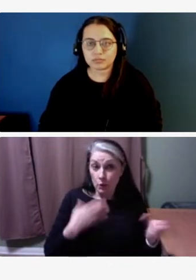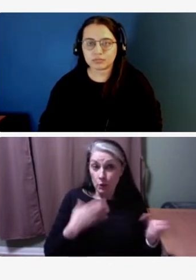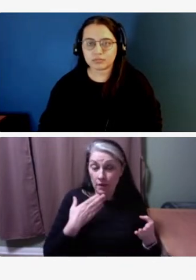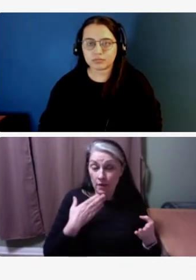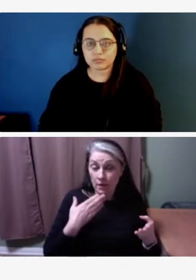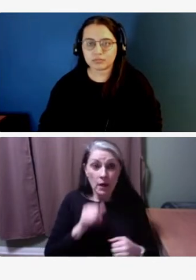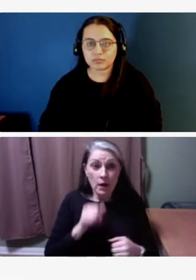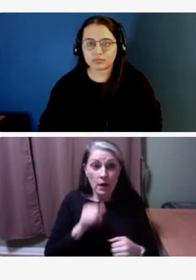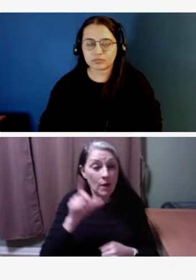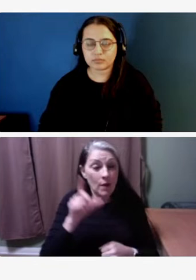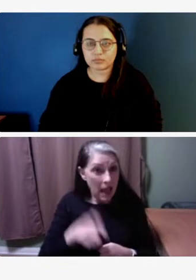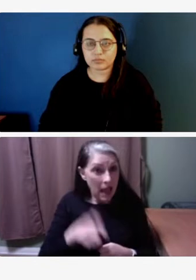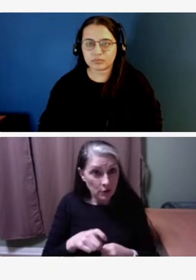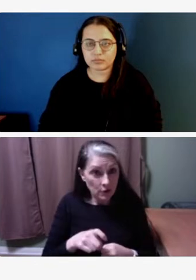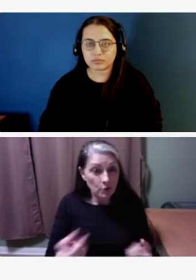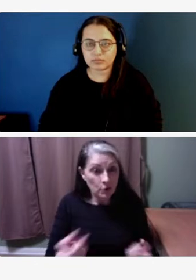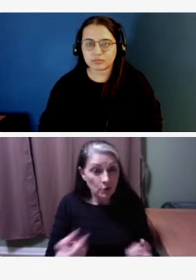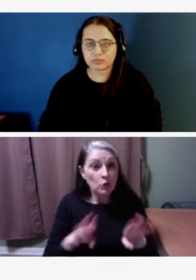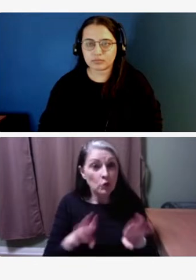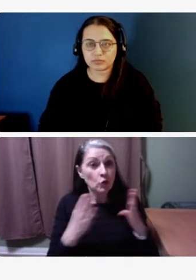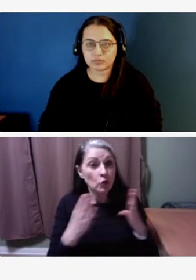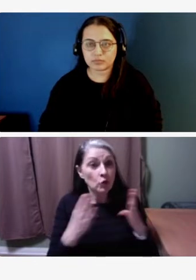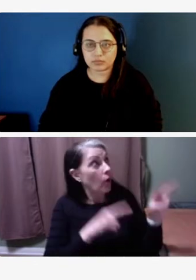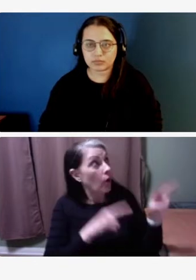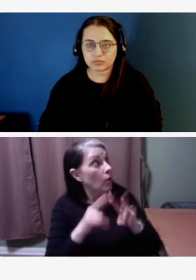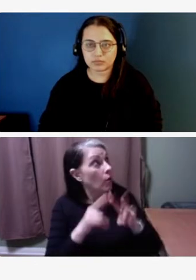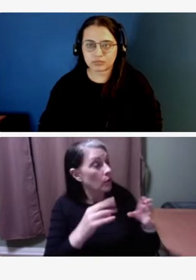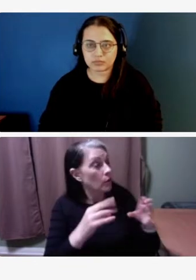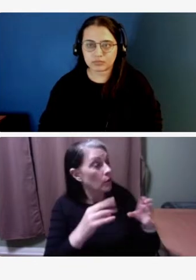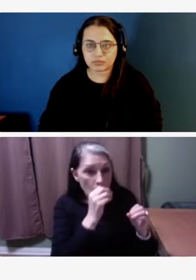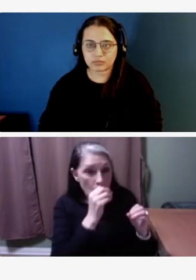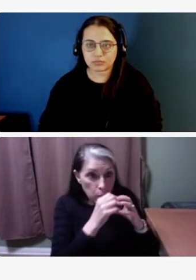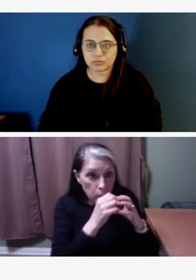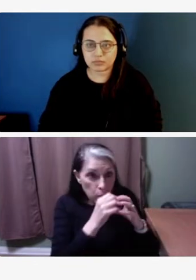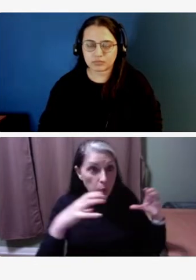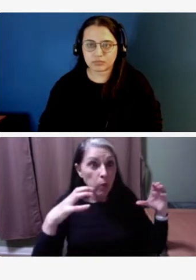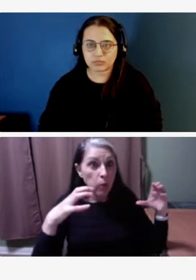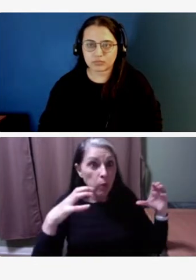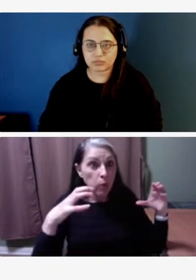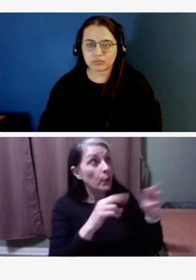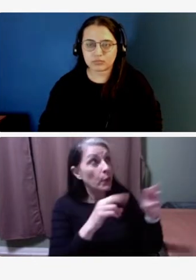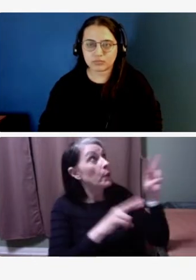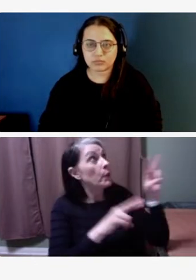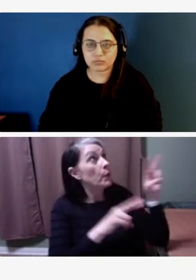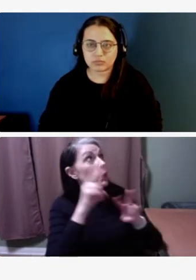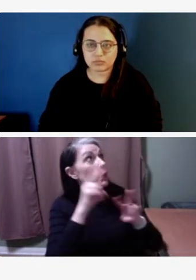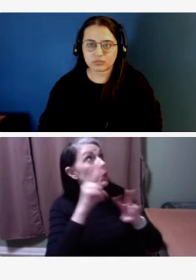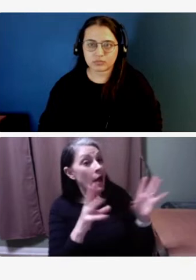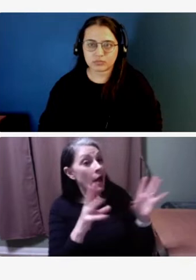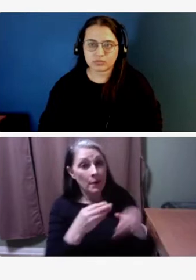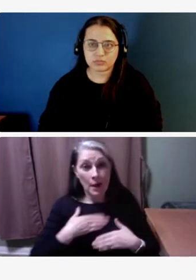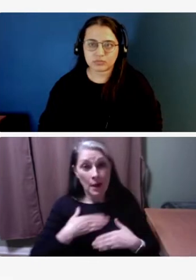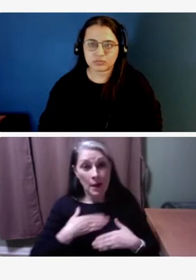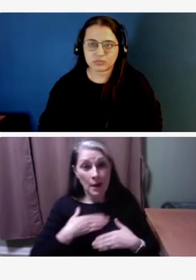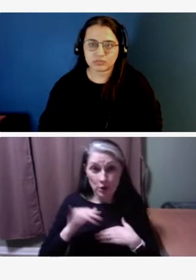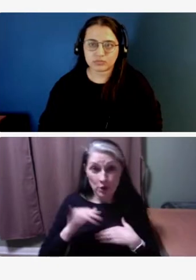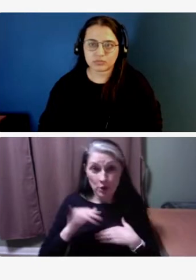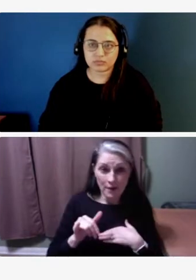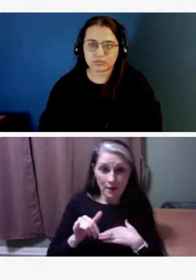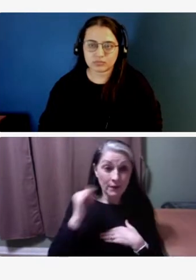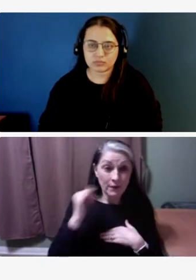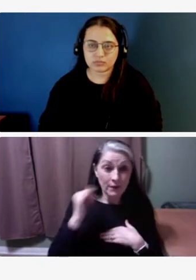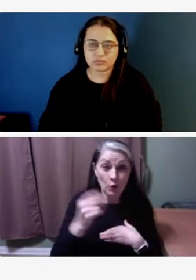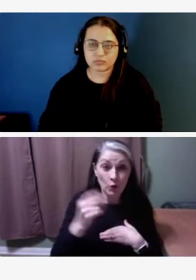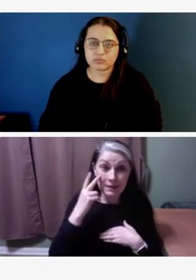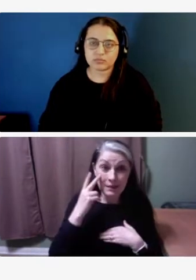door, look for balloons, and run out of the meeting. So I appreciate that. So if you don't see me here, somebody's